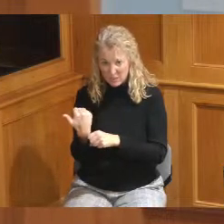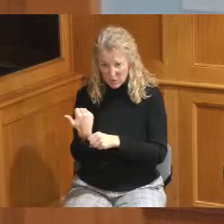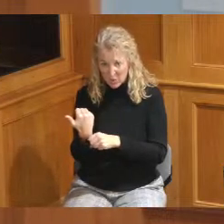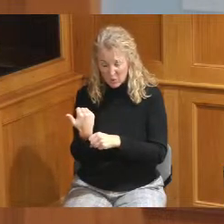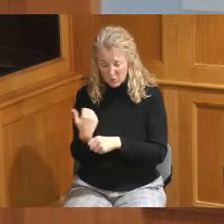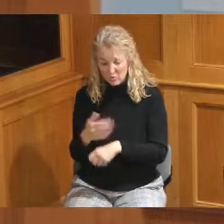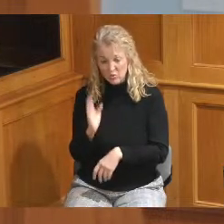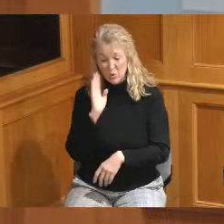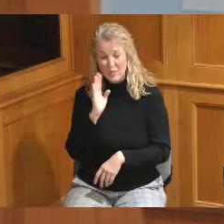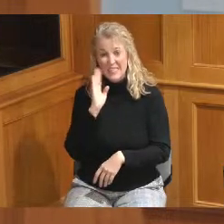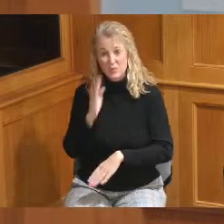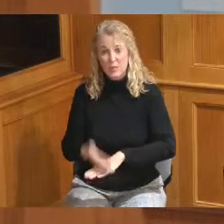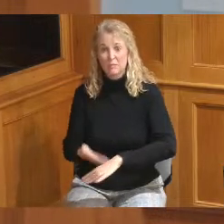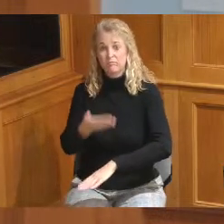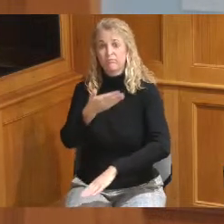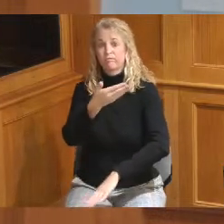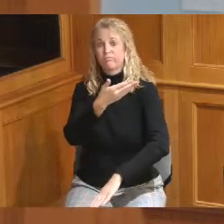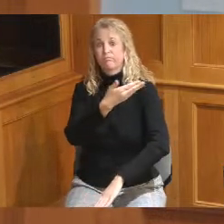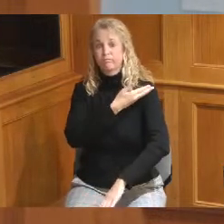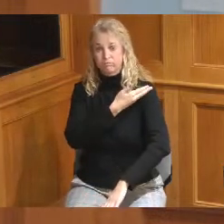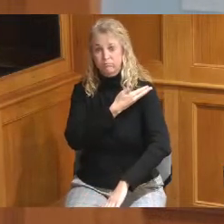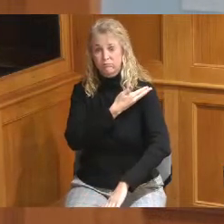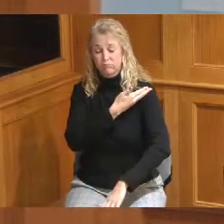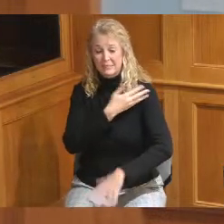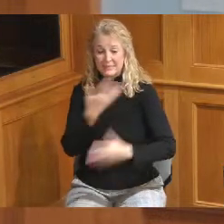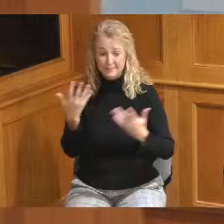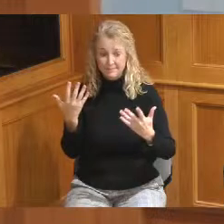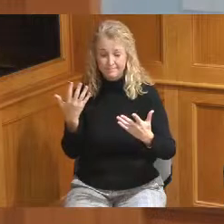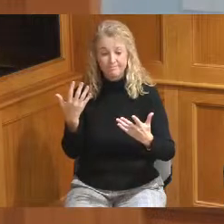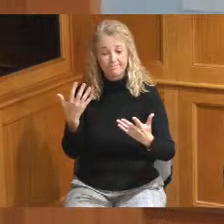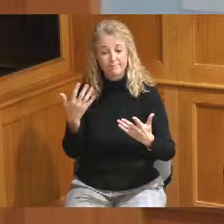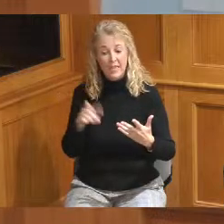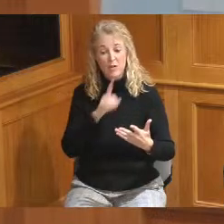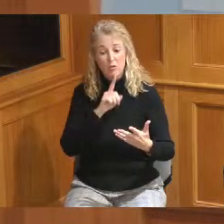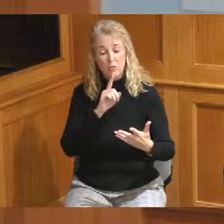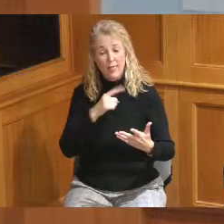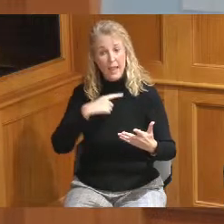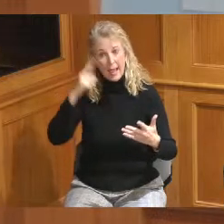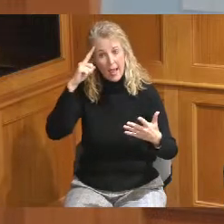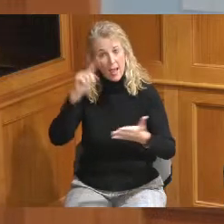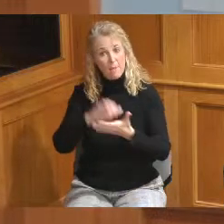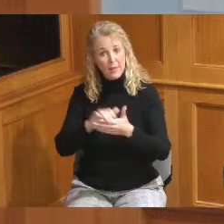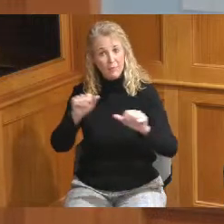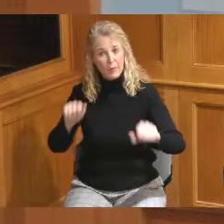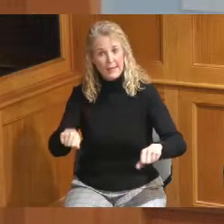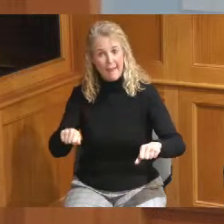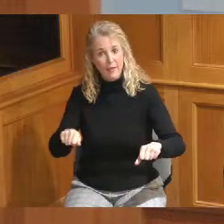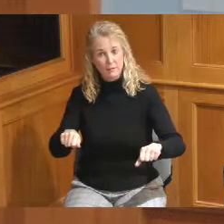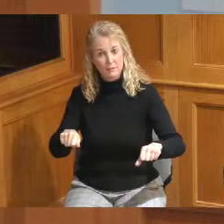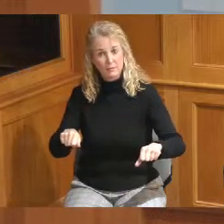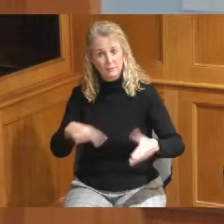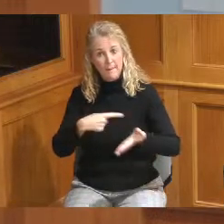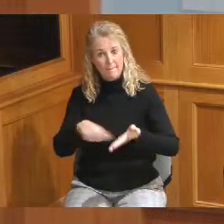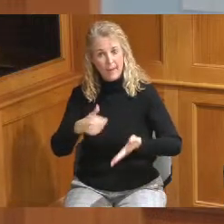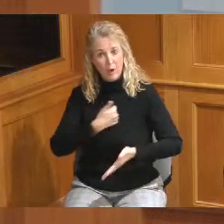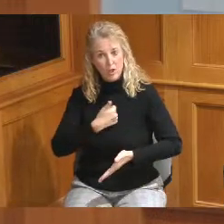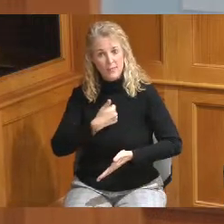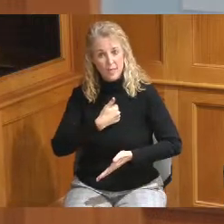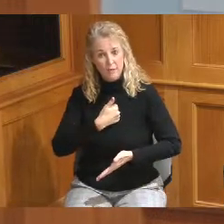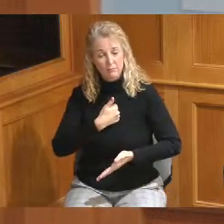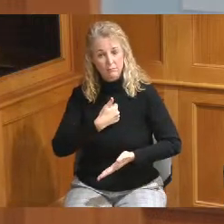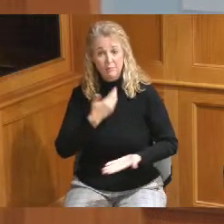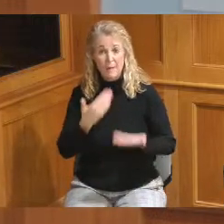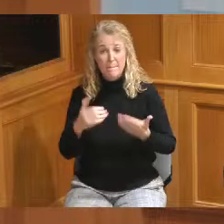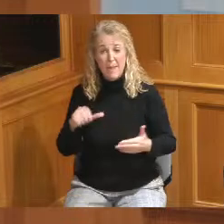to set us up for the future. And I believe that we can absorb this into our budget, and I think we can do with maybe